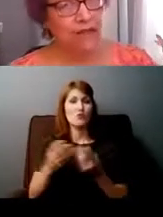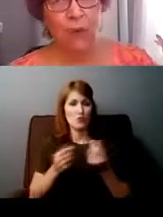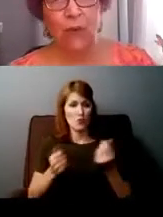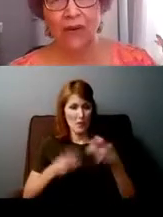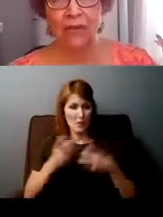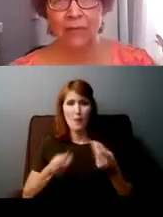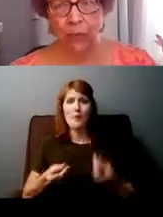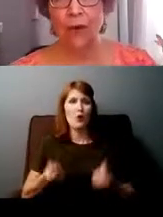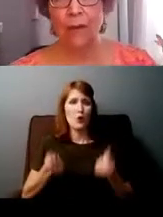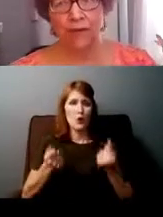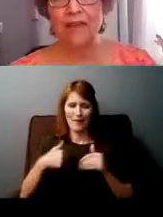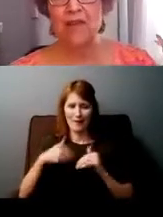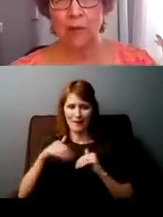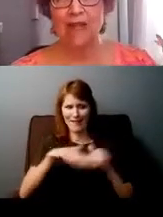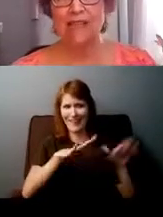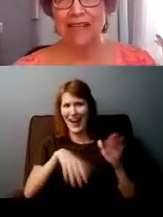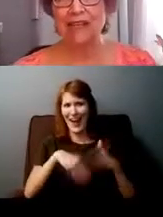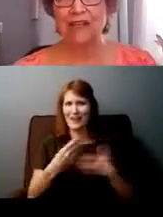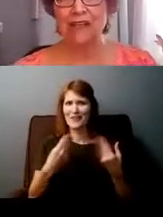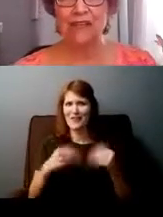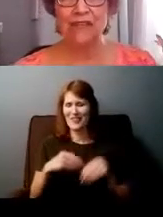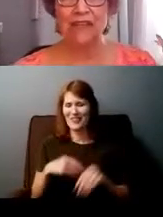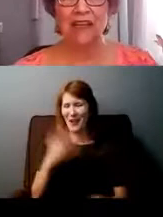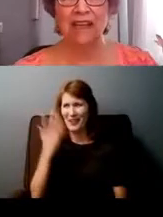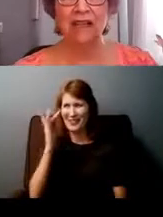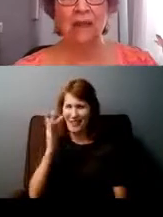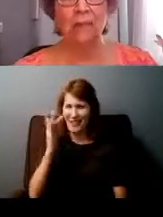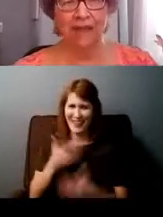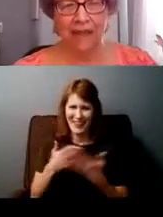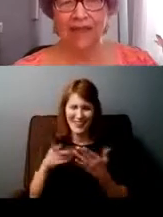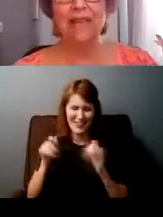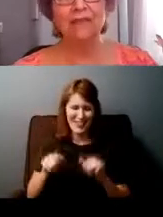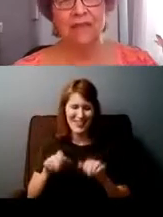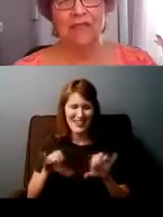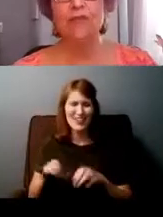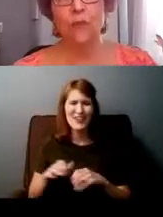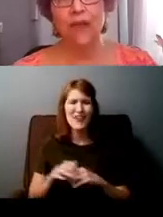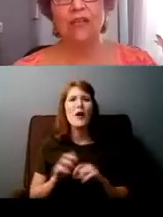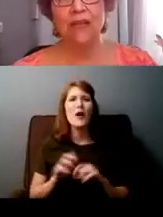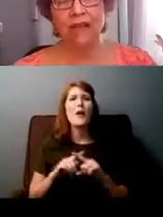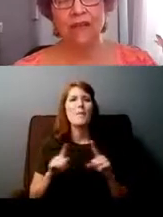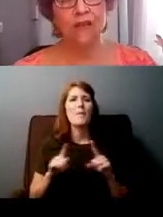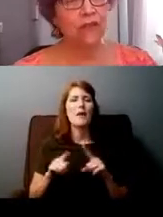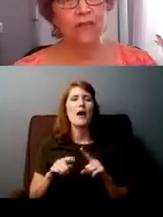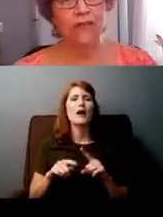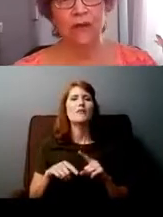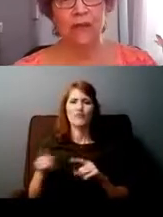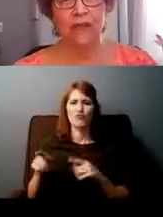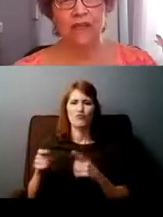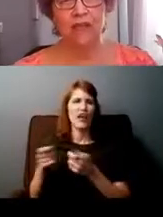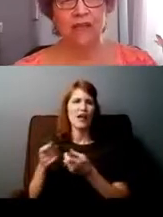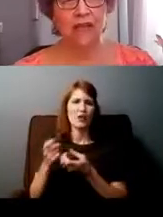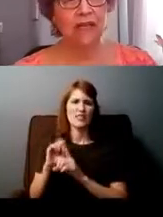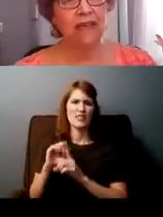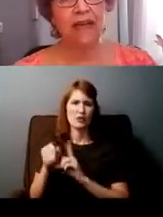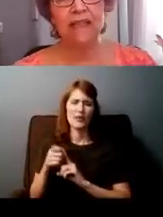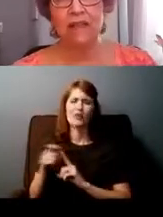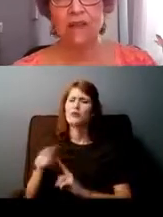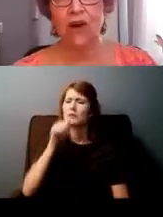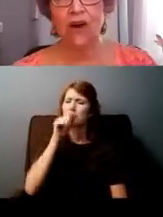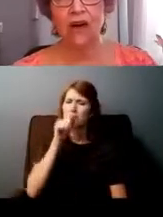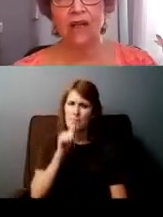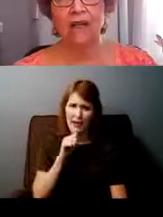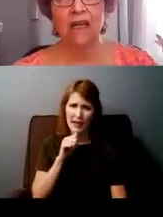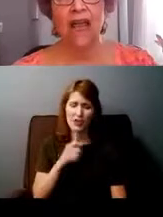of the store, probably the smartest thing she could have done, but got that situation handled. She was very patient. And I got into